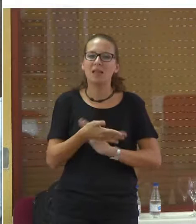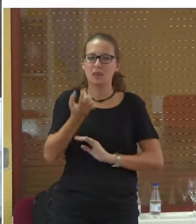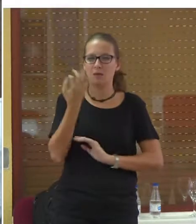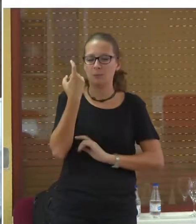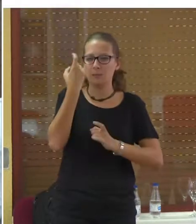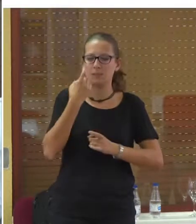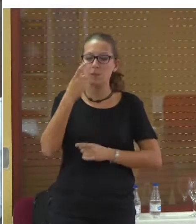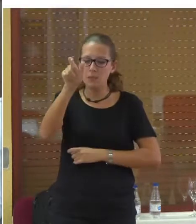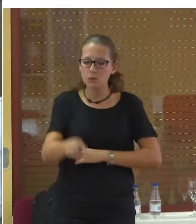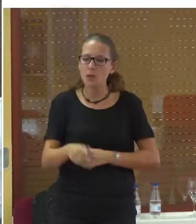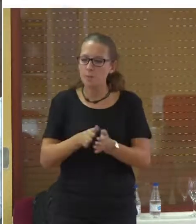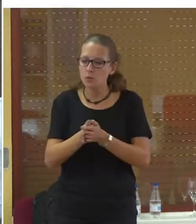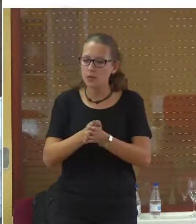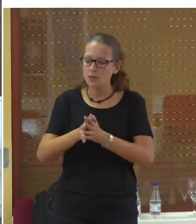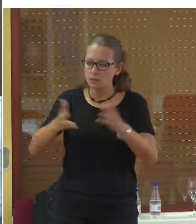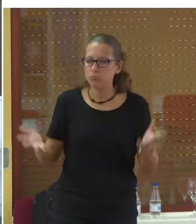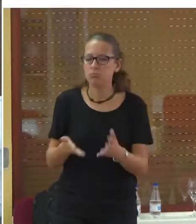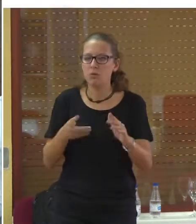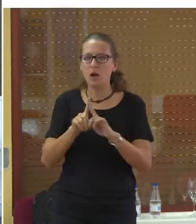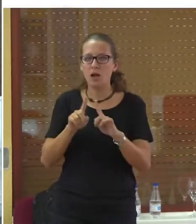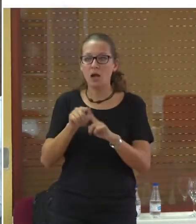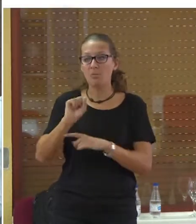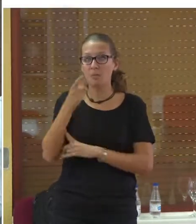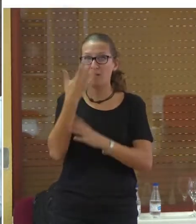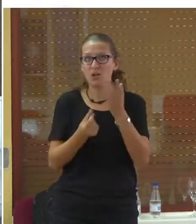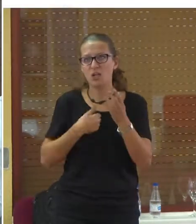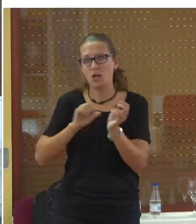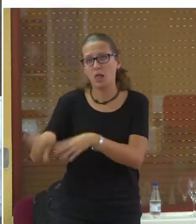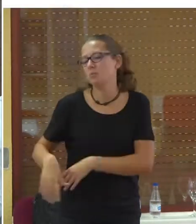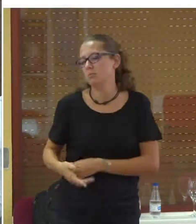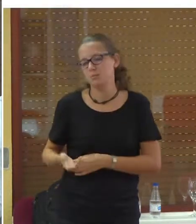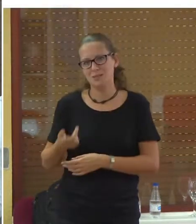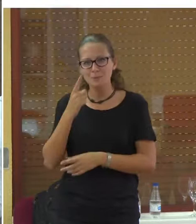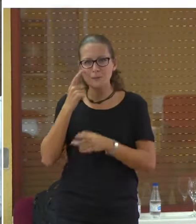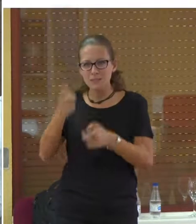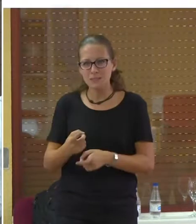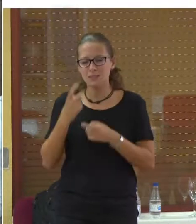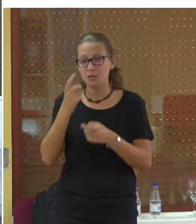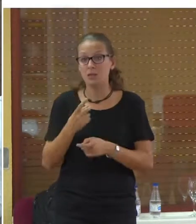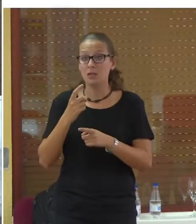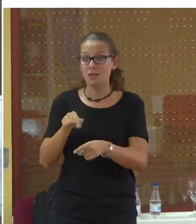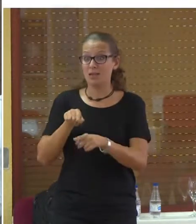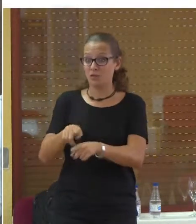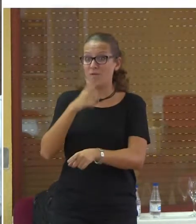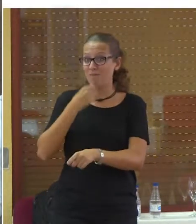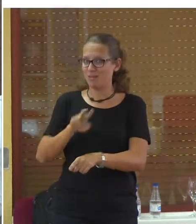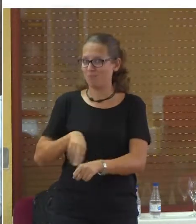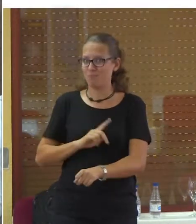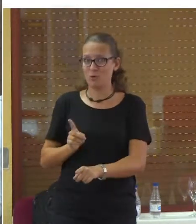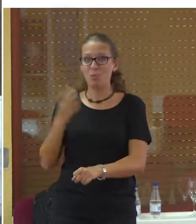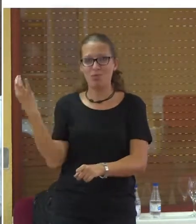Having someone encourage, motivate us is primary, and it's paramount to all this process.